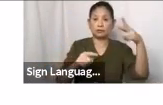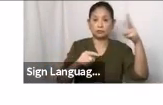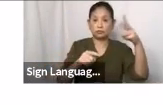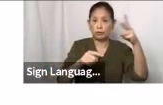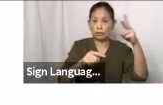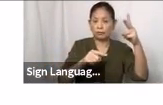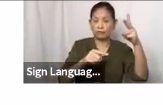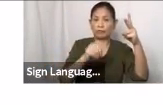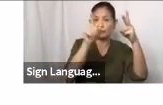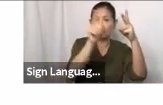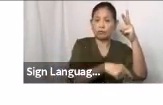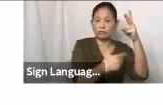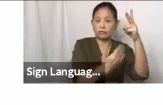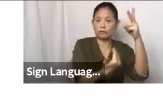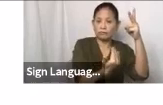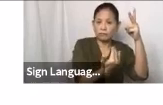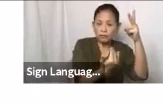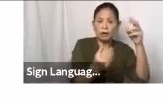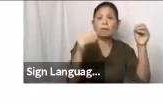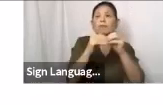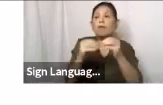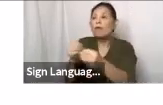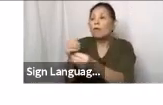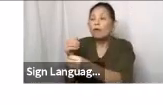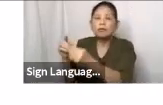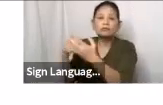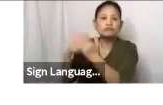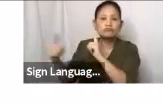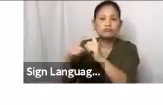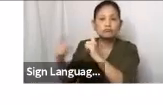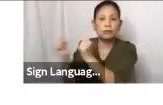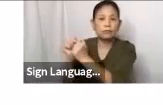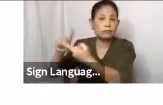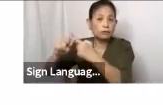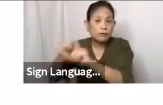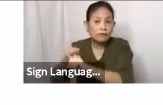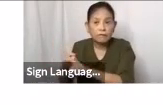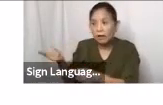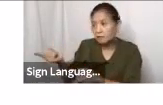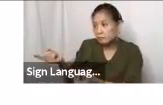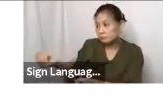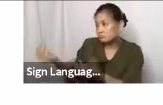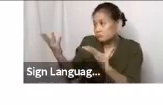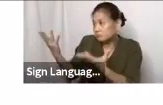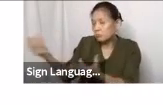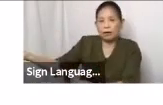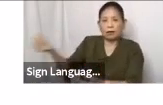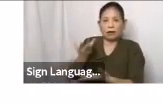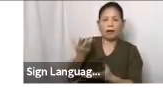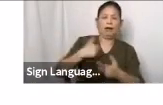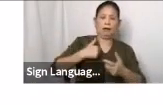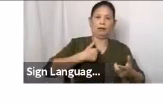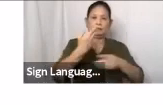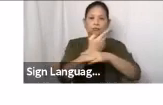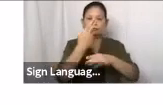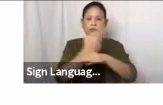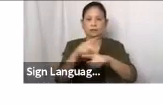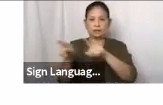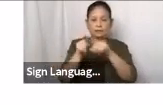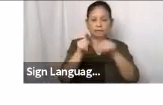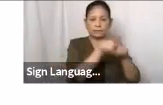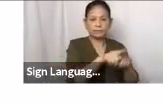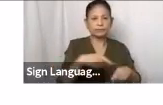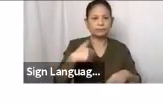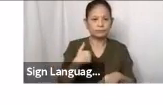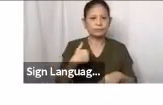the hormones by consulting to their friends. So one thing is, like, as in Pakistan, we have a hijra